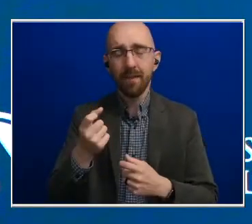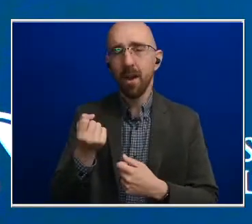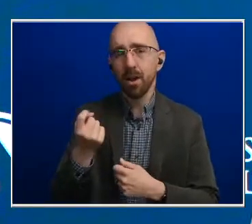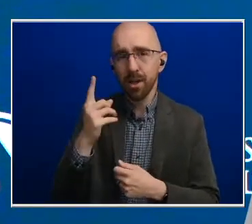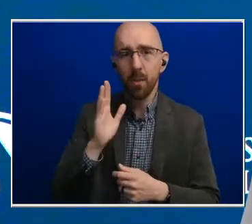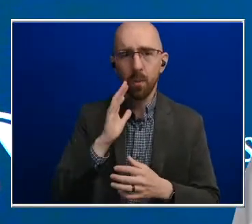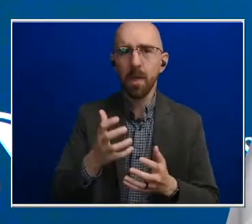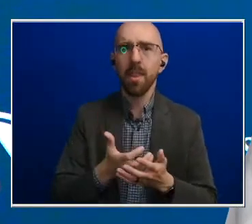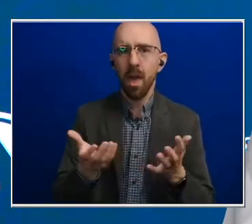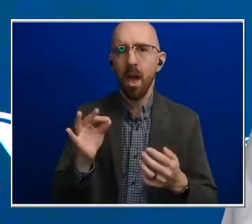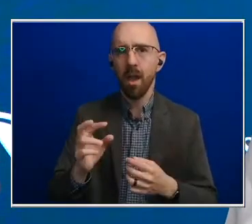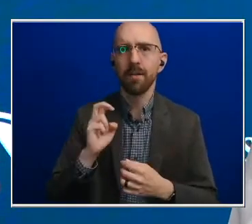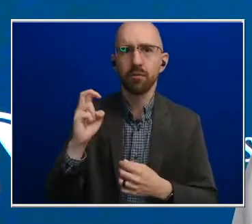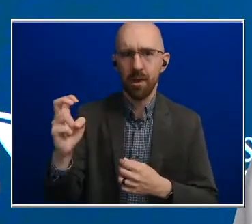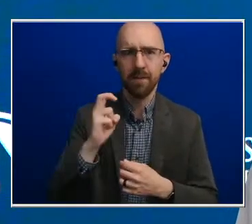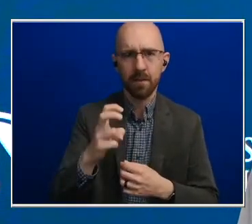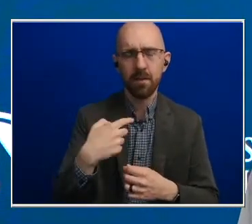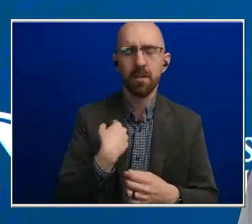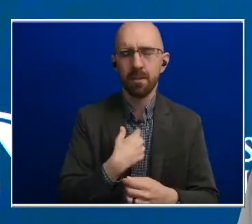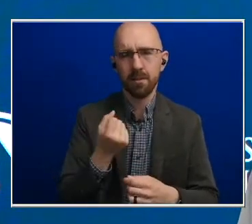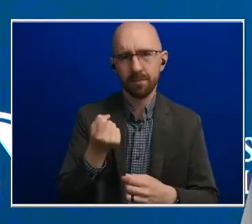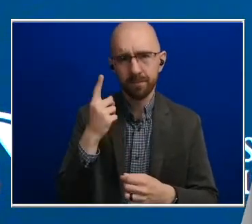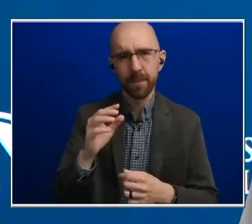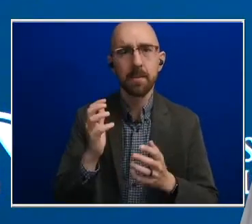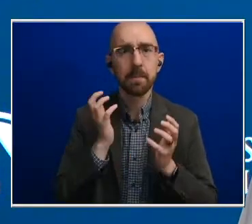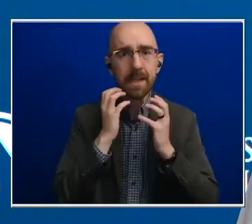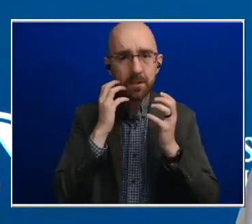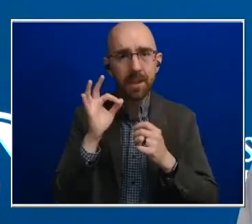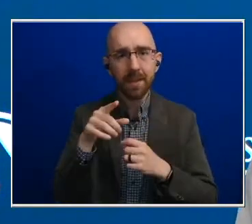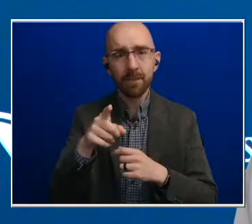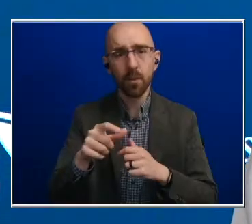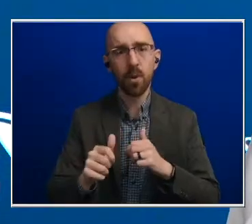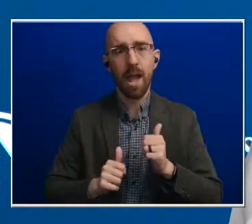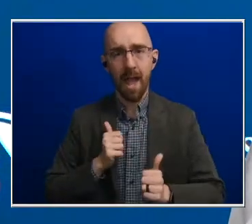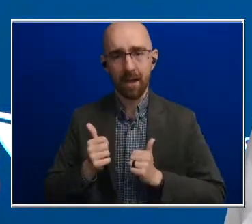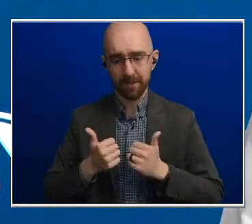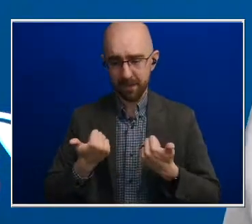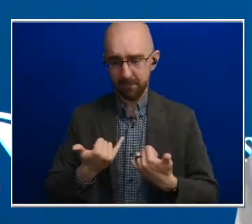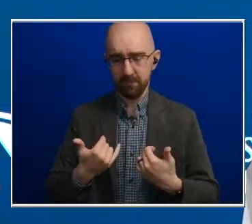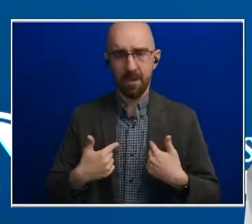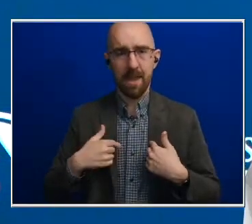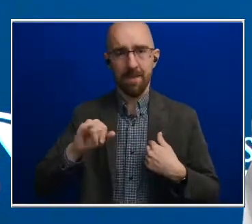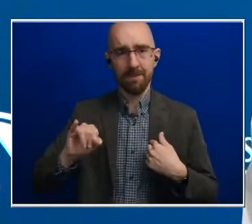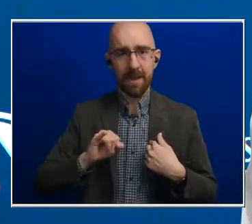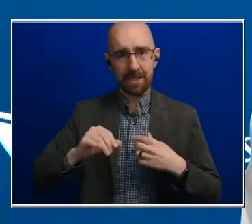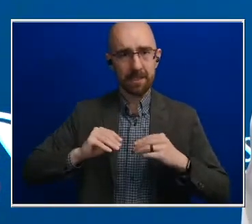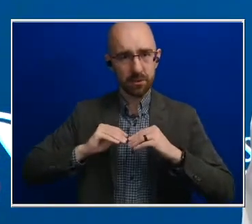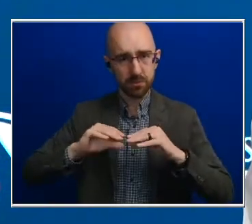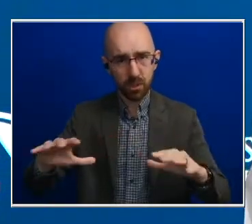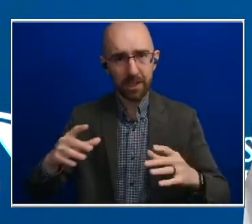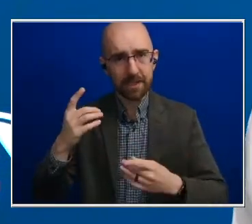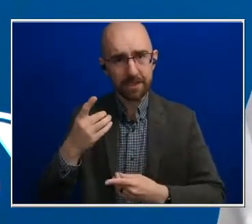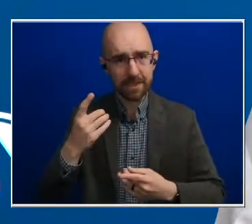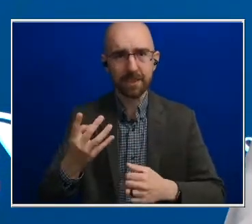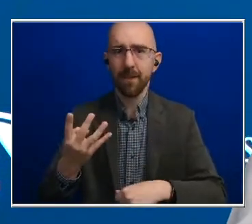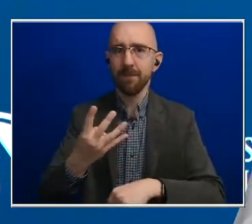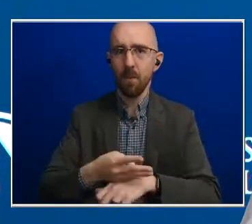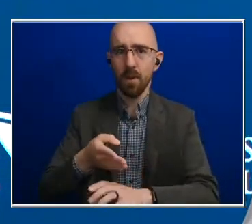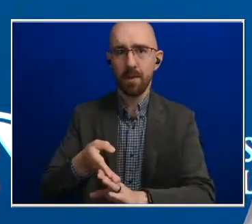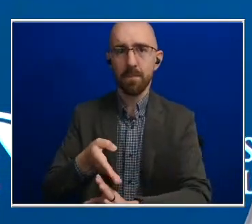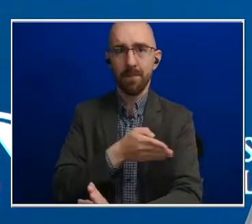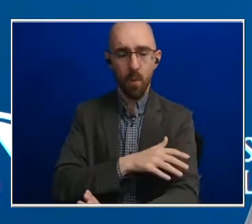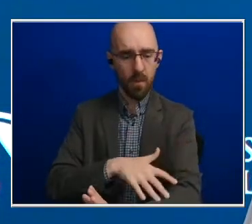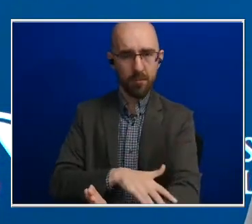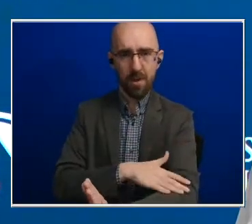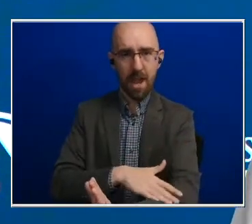do understand that measles, if you are actively infected and spreading the disease, again, 4 days prior to the rash, to 4